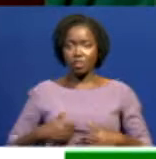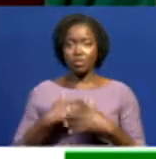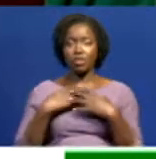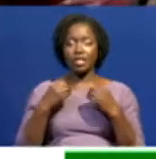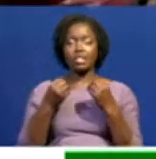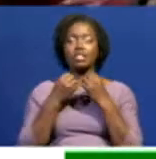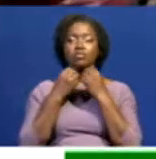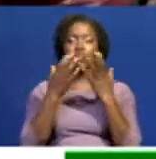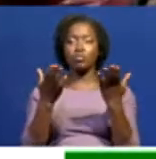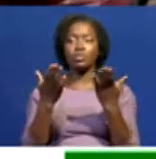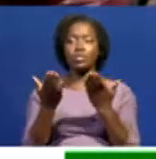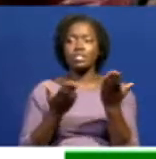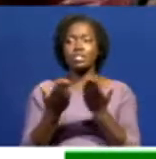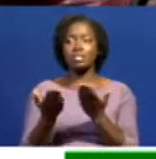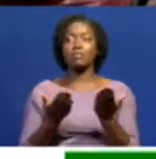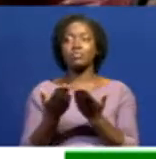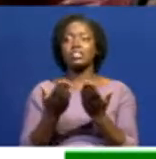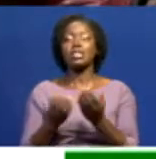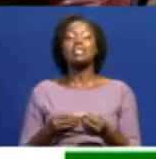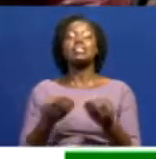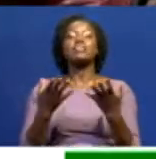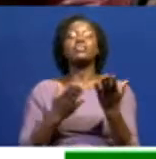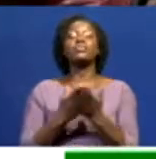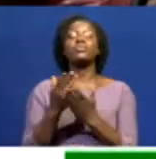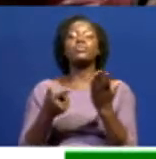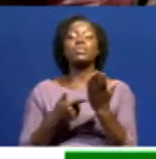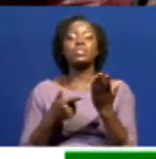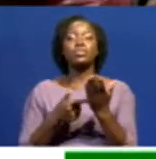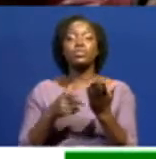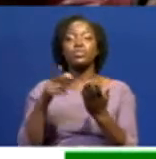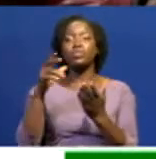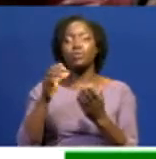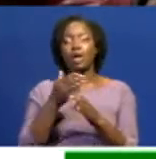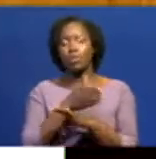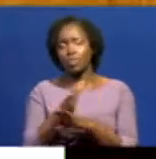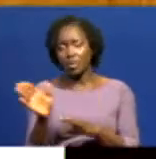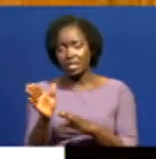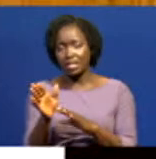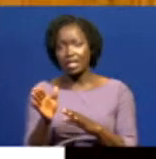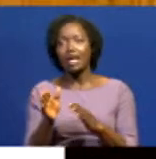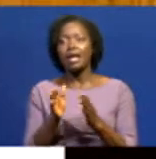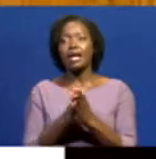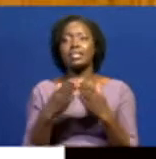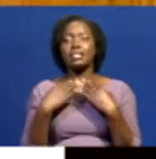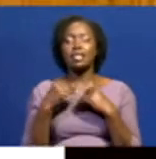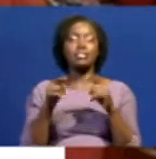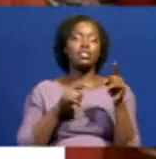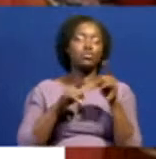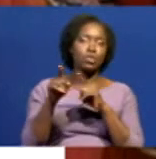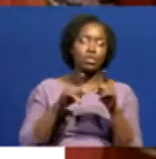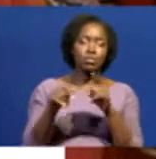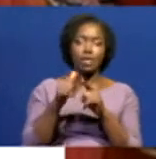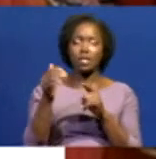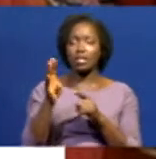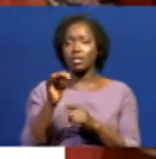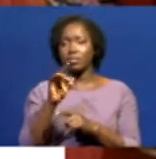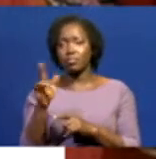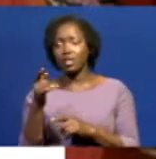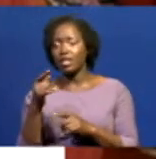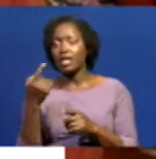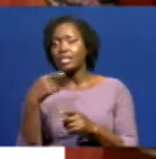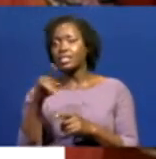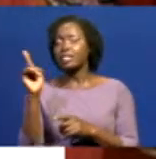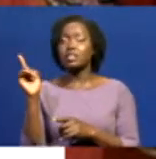service delivery through digital health interventions, e-waste disposal and health tourism. Another bill that has sailed through the